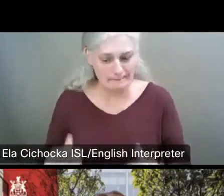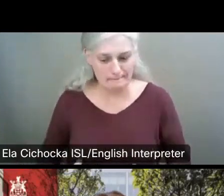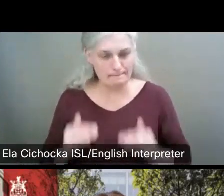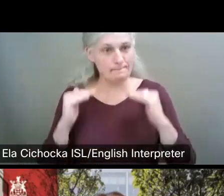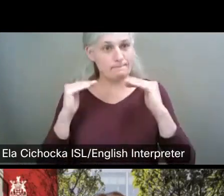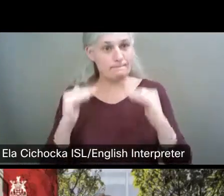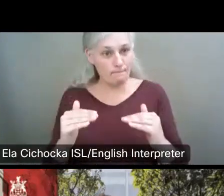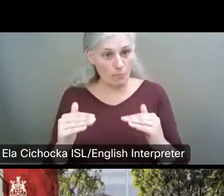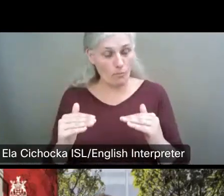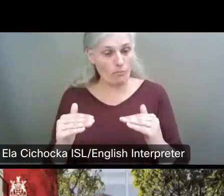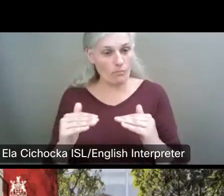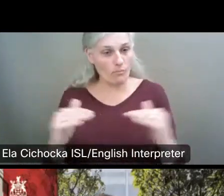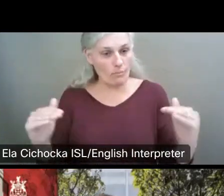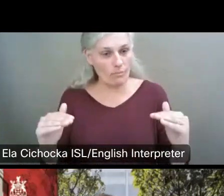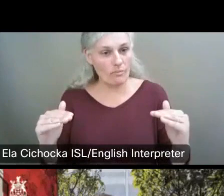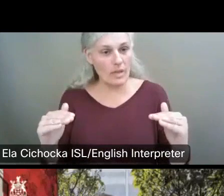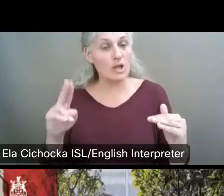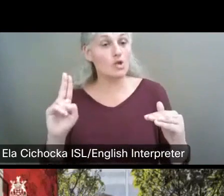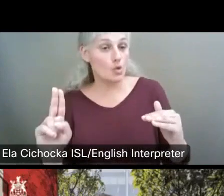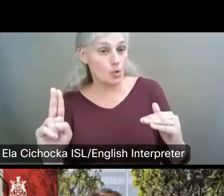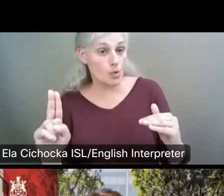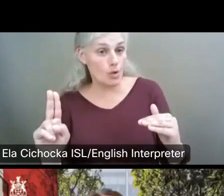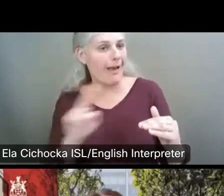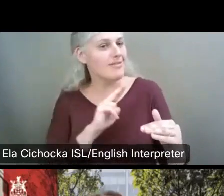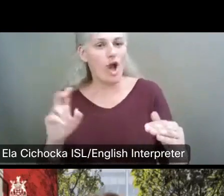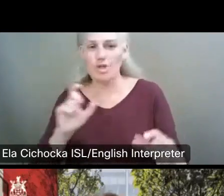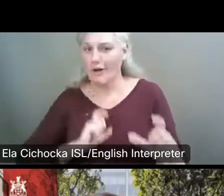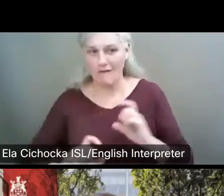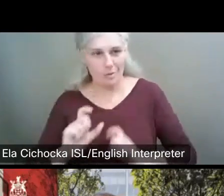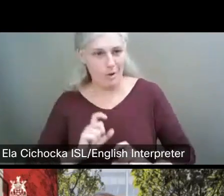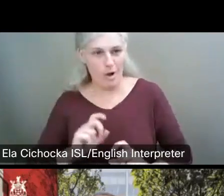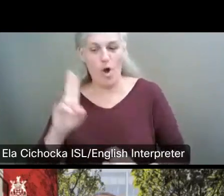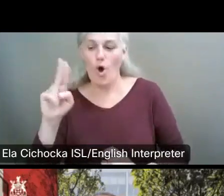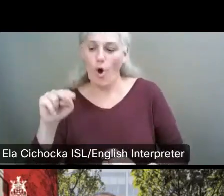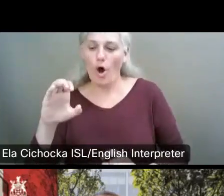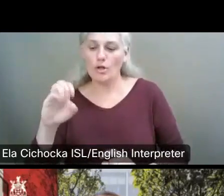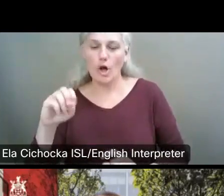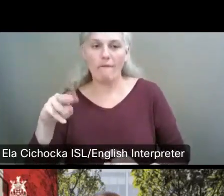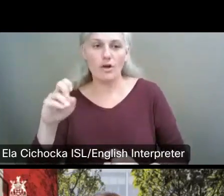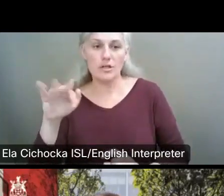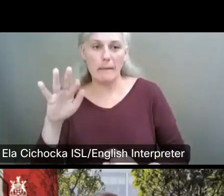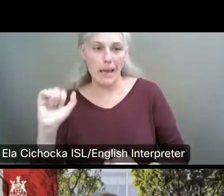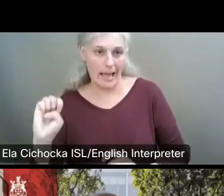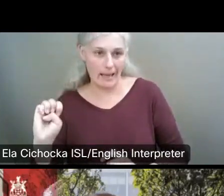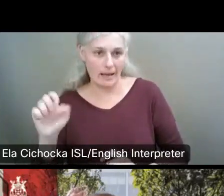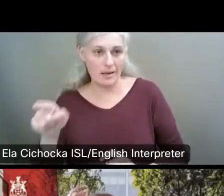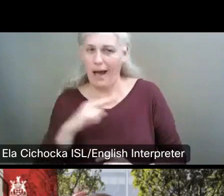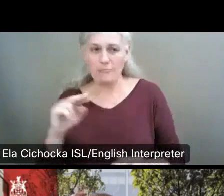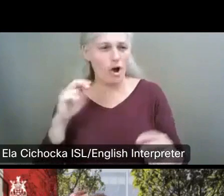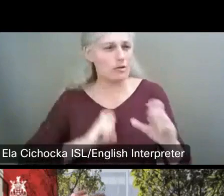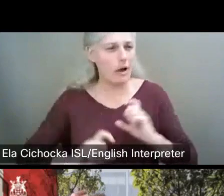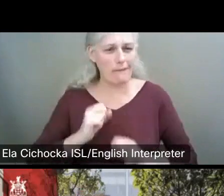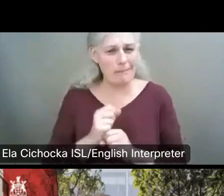of escalation is U, and that stands for uncomfortable. So you say, I'm uncomfortable about this.